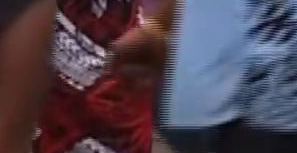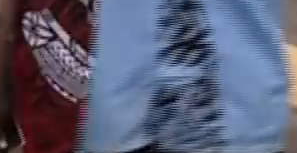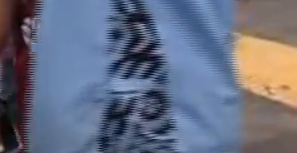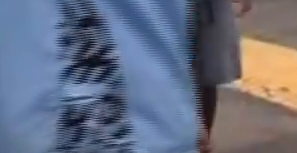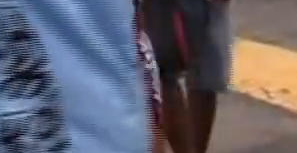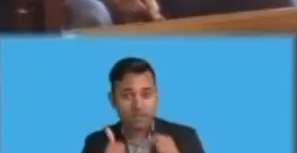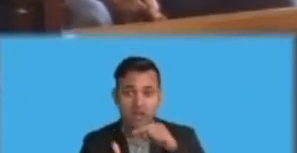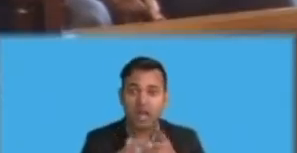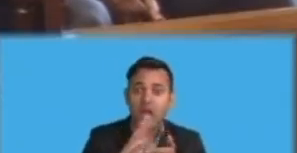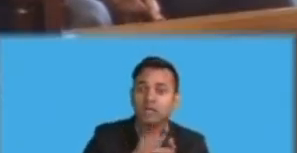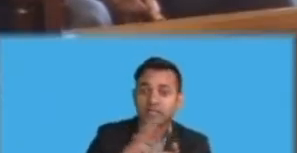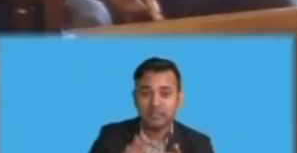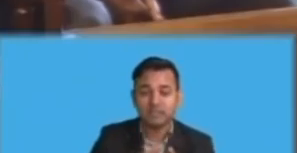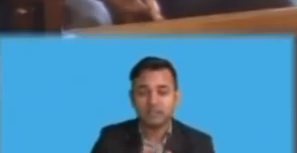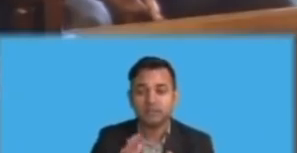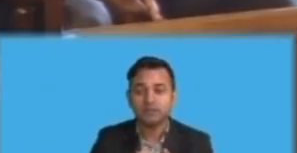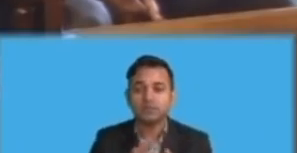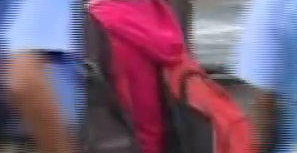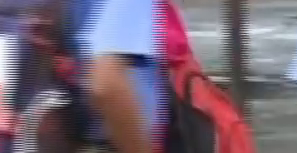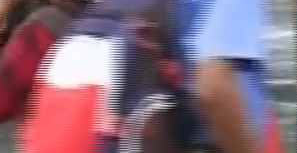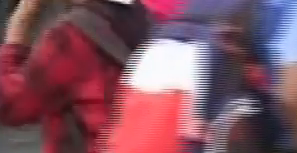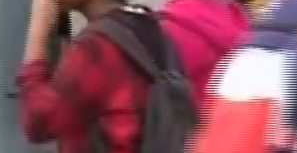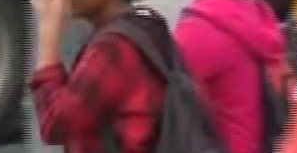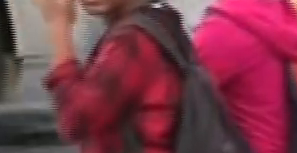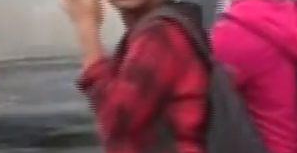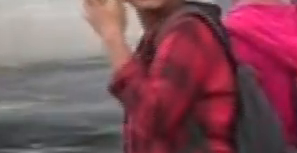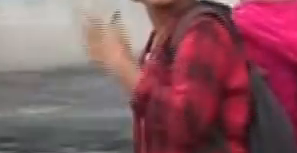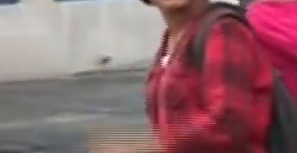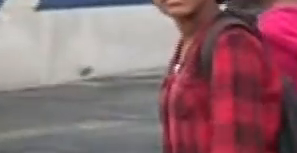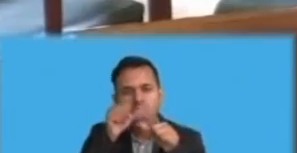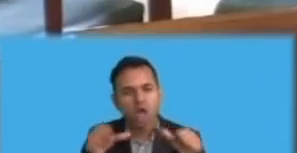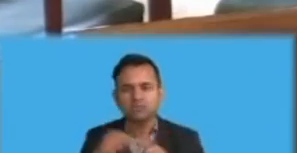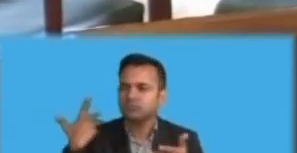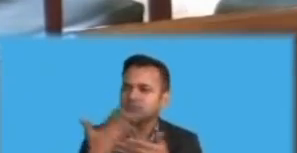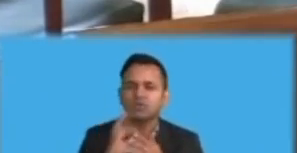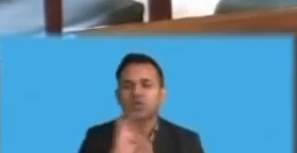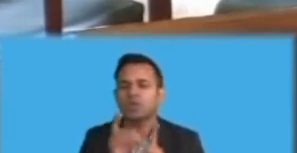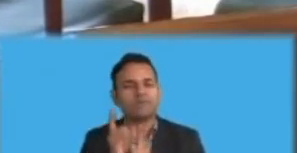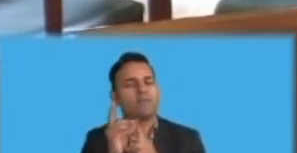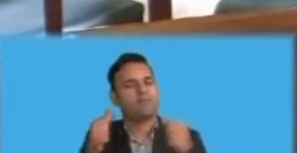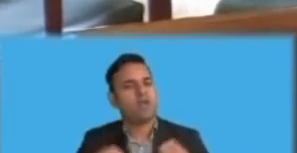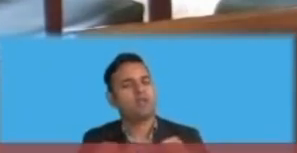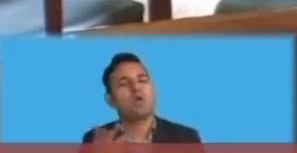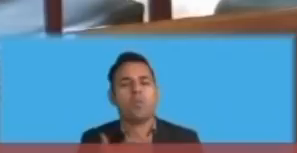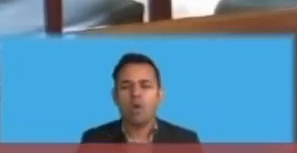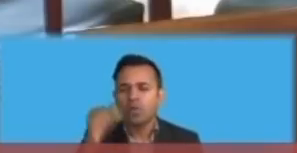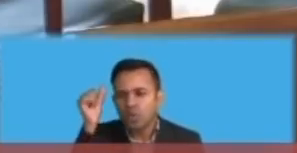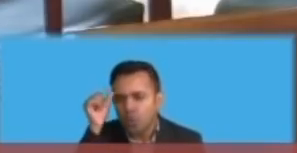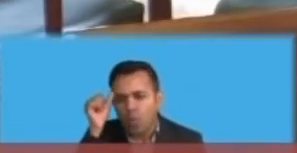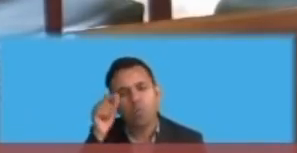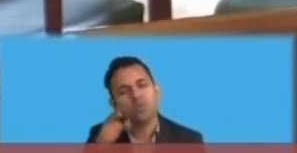2007. According to opposition MP William Ngavoka, this is a concern. We know in the recent